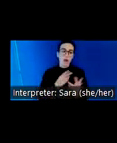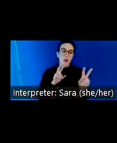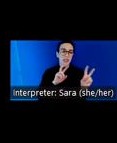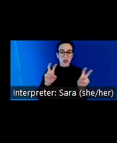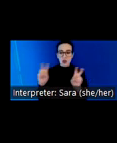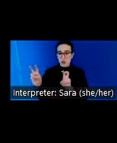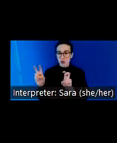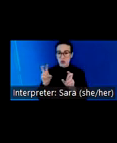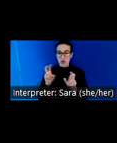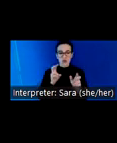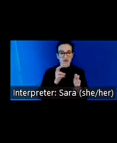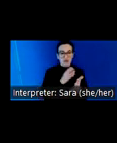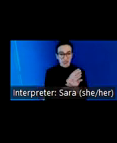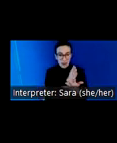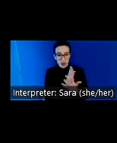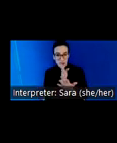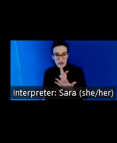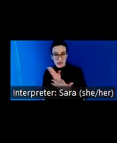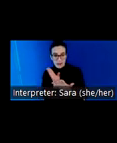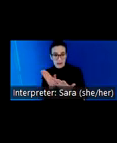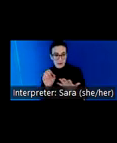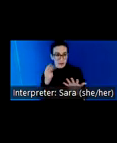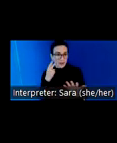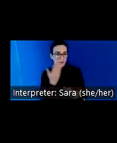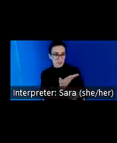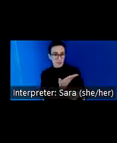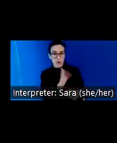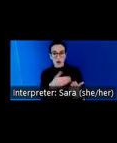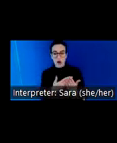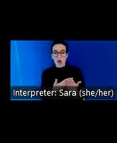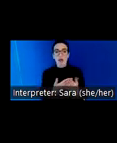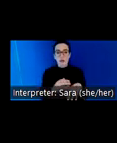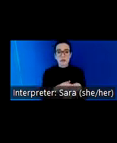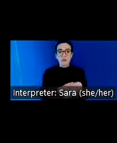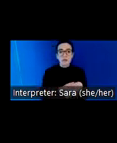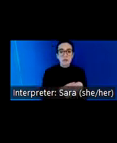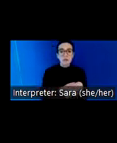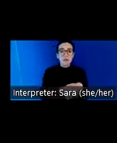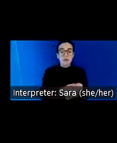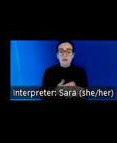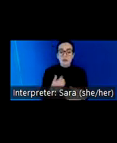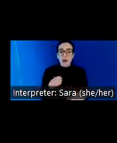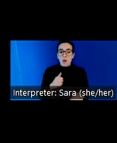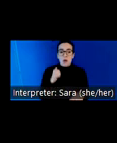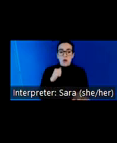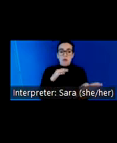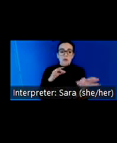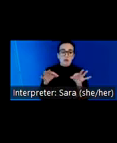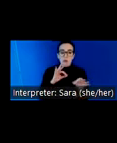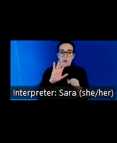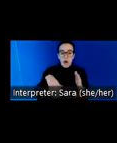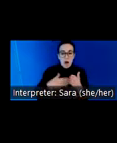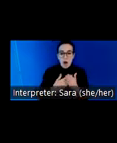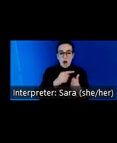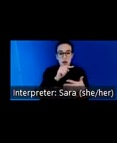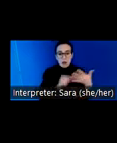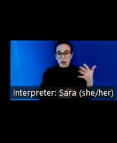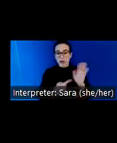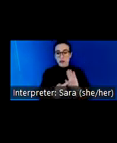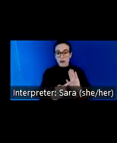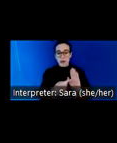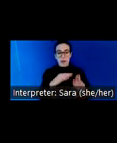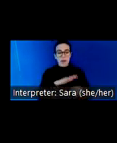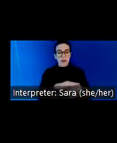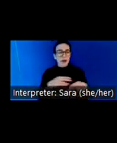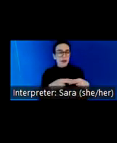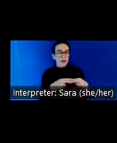are impacted by our lack of statehood. I'm not going to go through all of the examples on this slide, but to highlight a few that